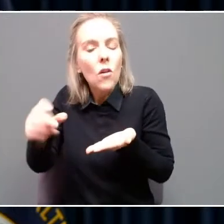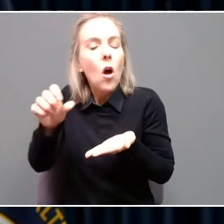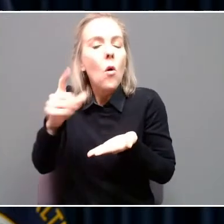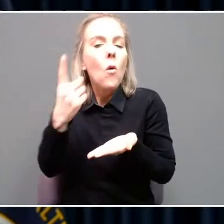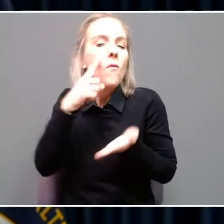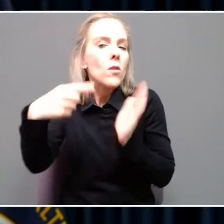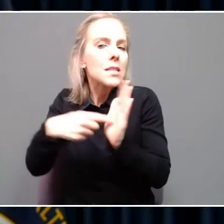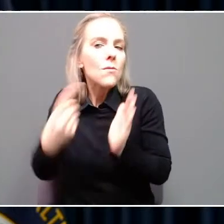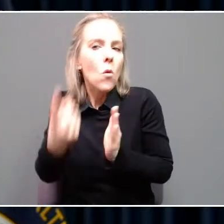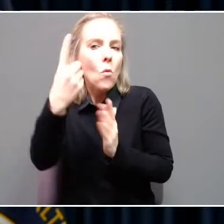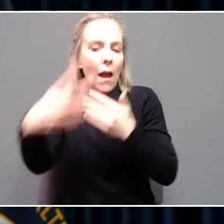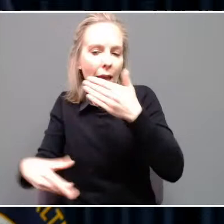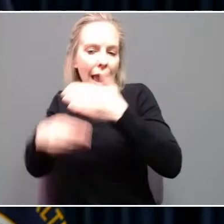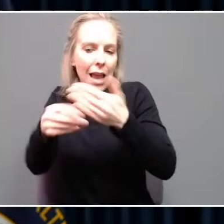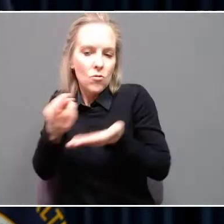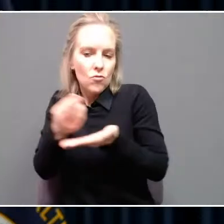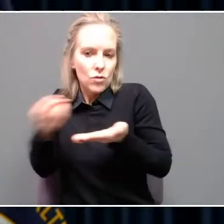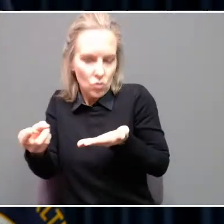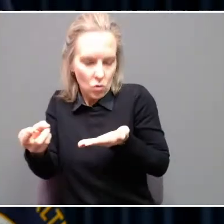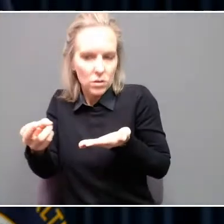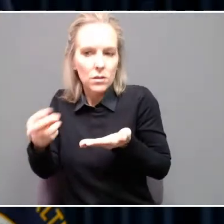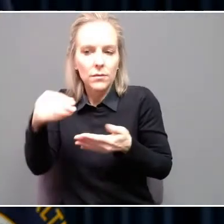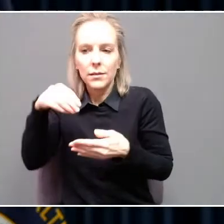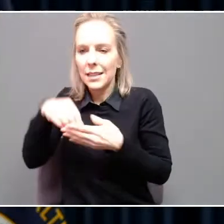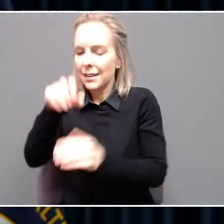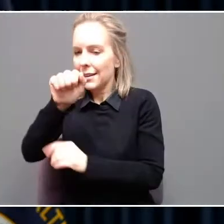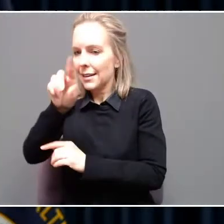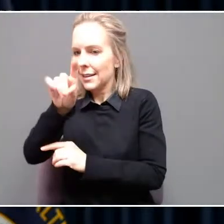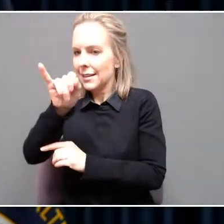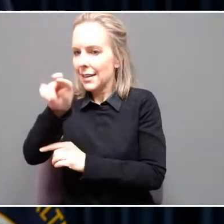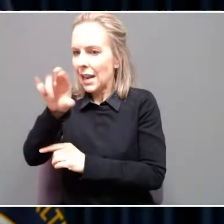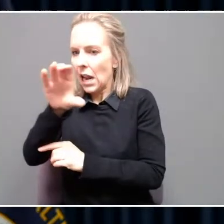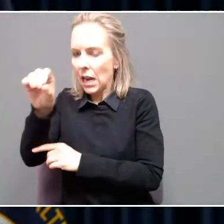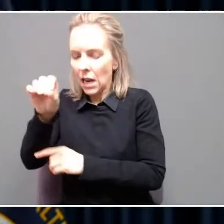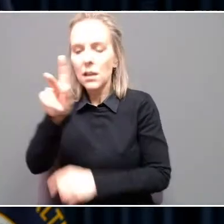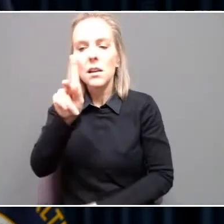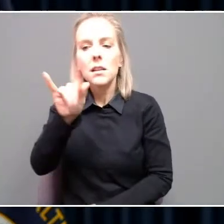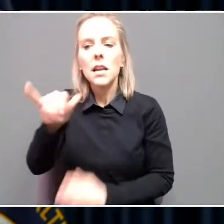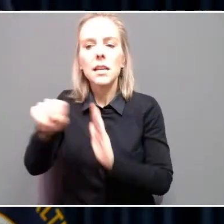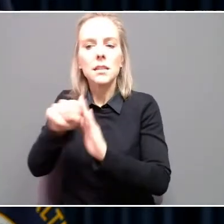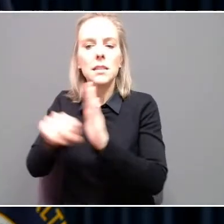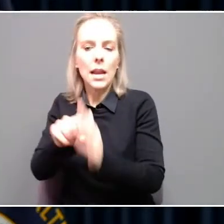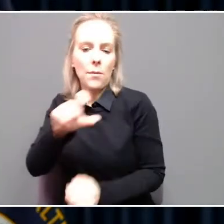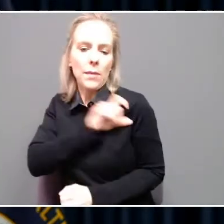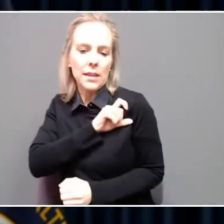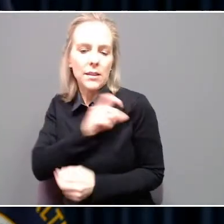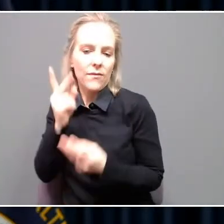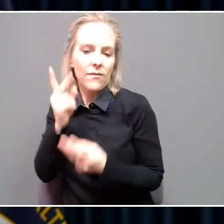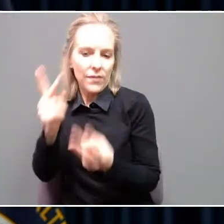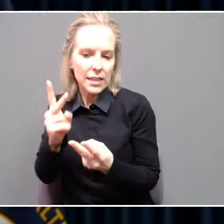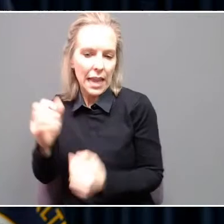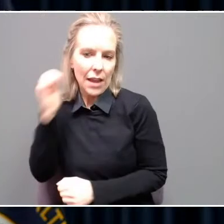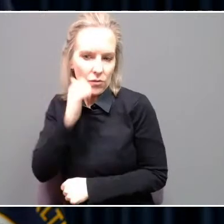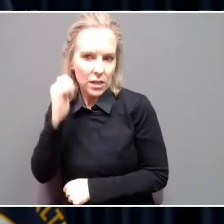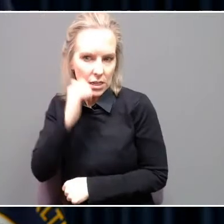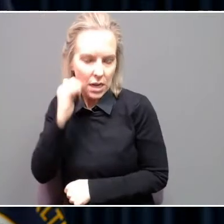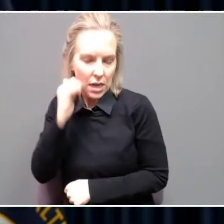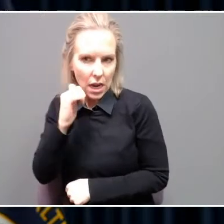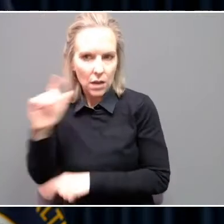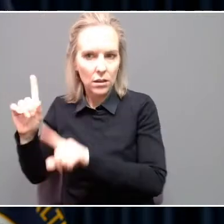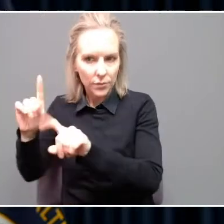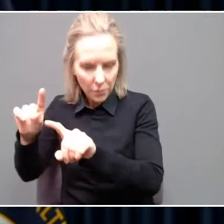now, especially in Adair County, is the Kentucky State Police is visiting it daily, and the Department of Corrections